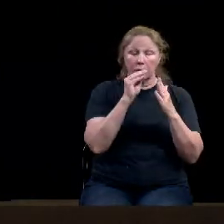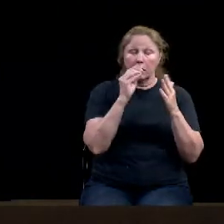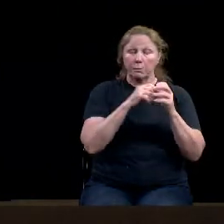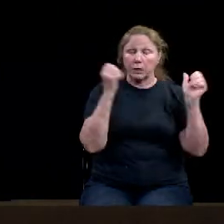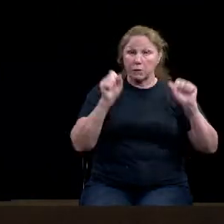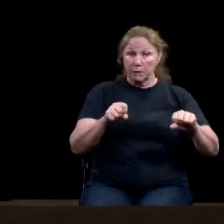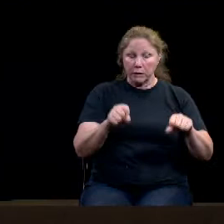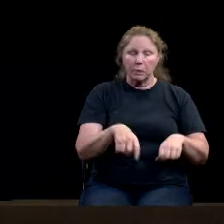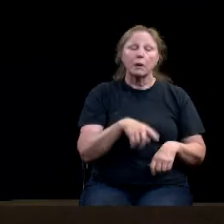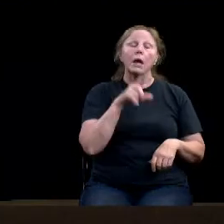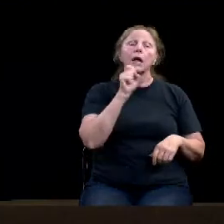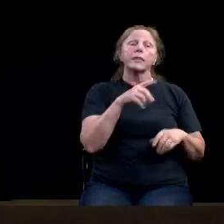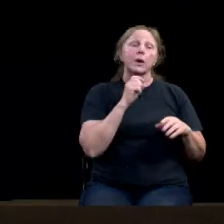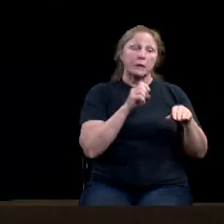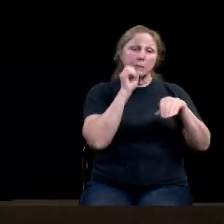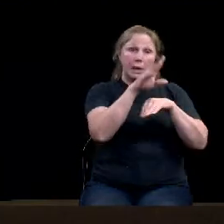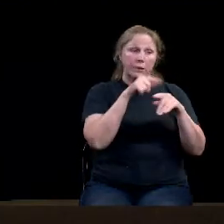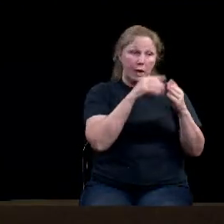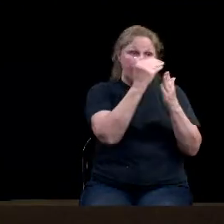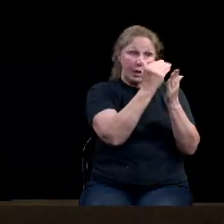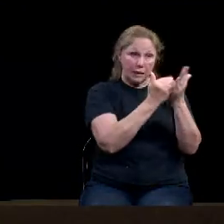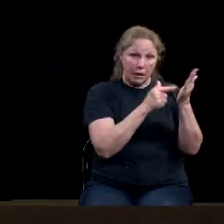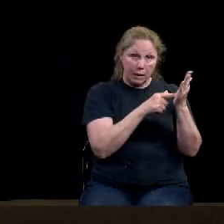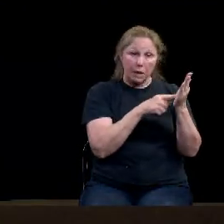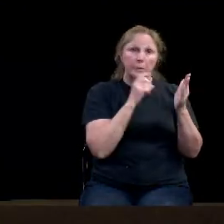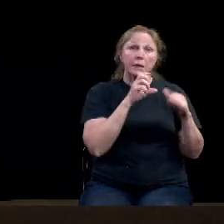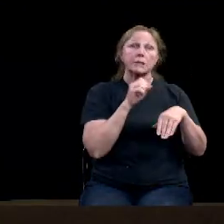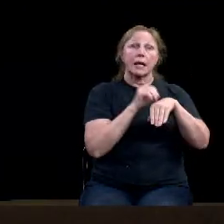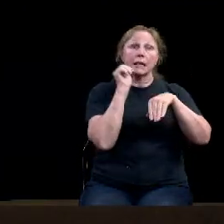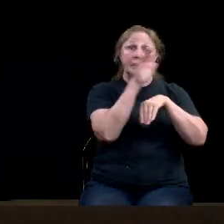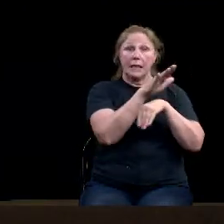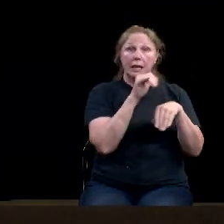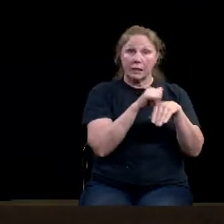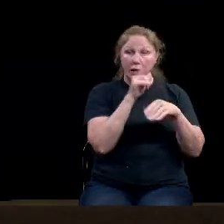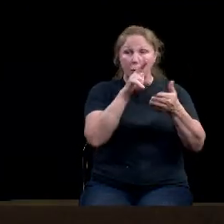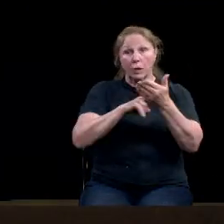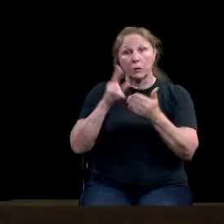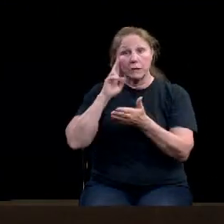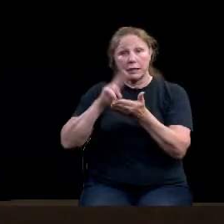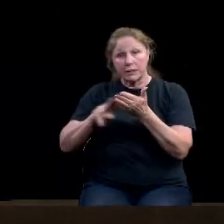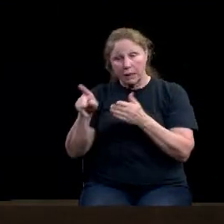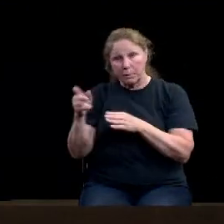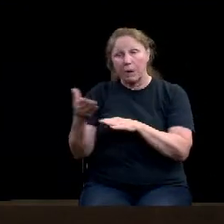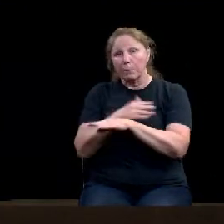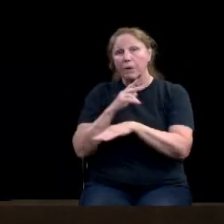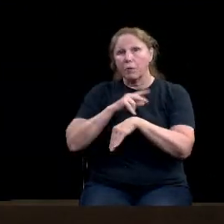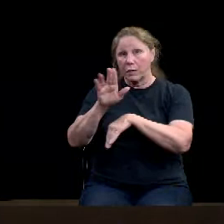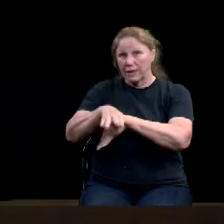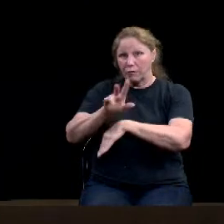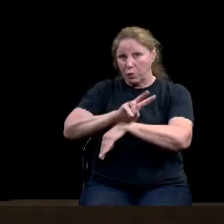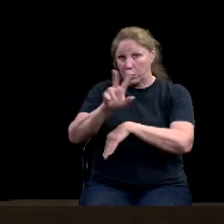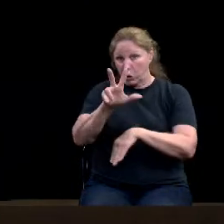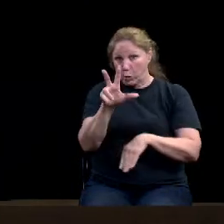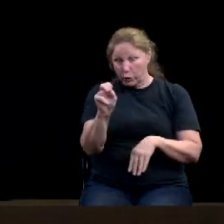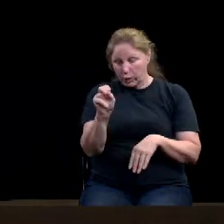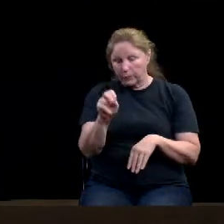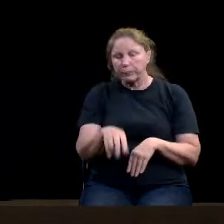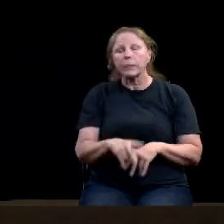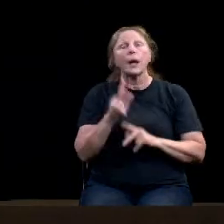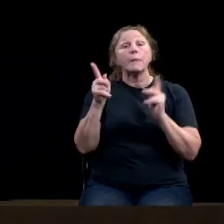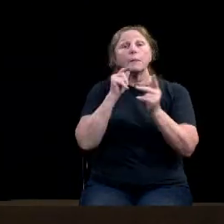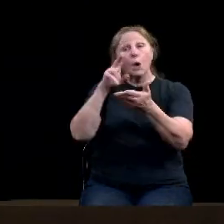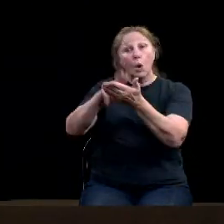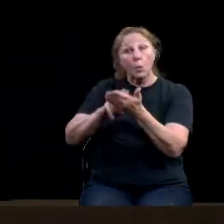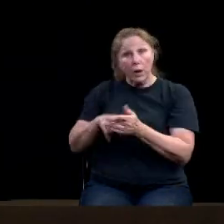today. Individuals who register to speak on agenda items must limit their comments to 3 minutes and will be allotted 1 3-minute presentation regardless